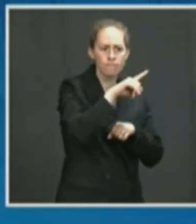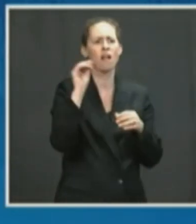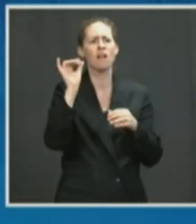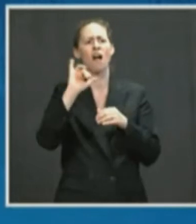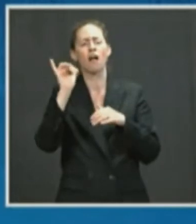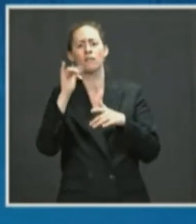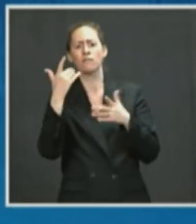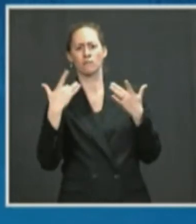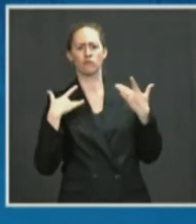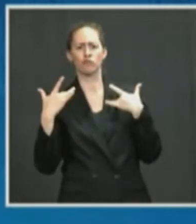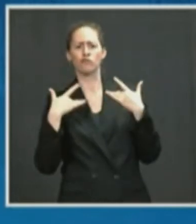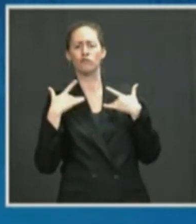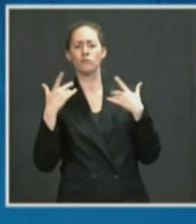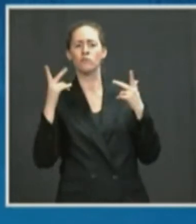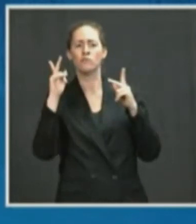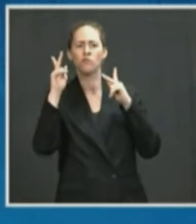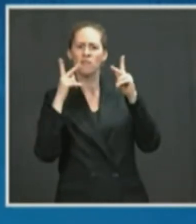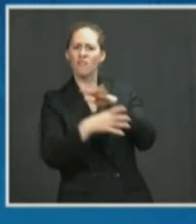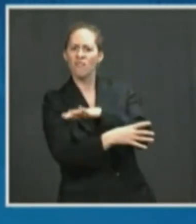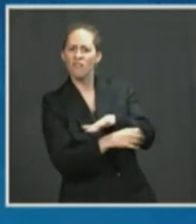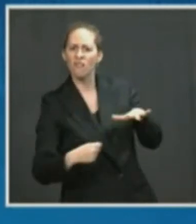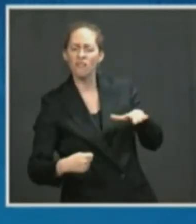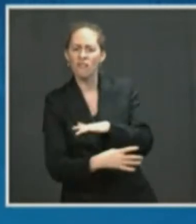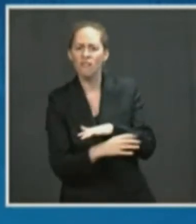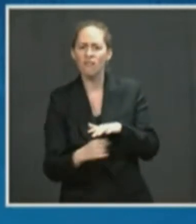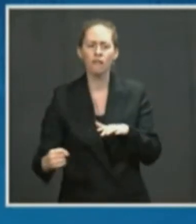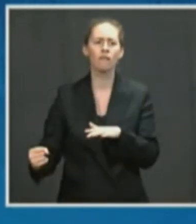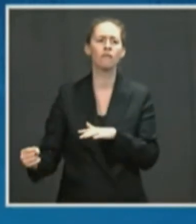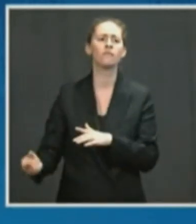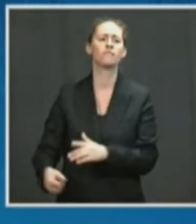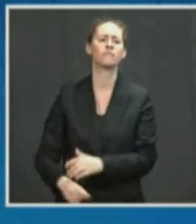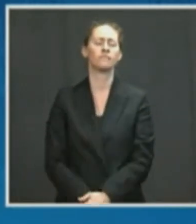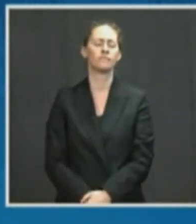work of requiring certain